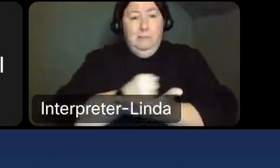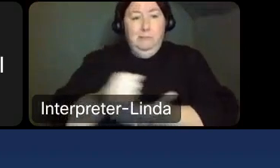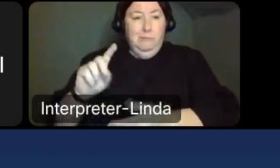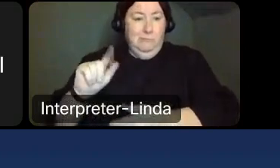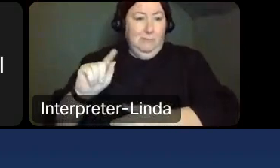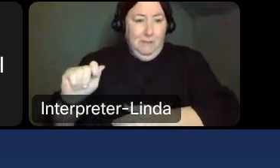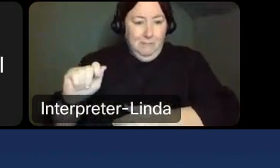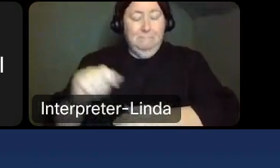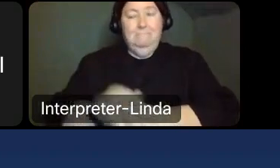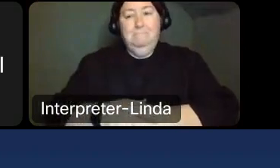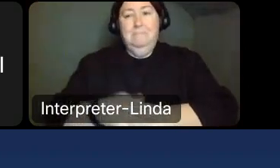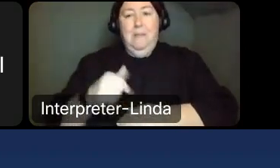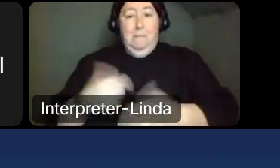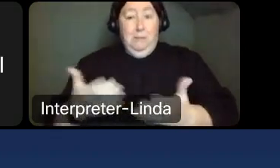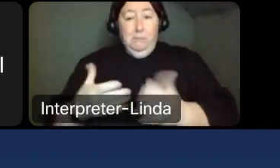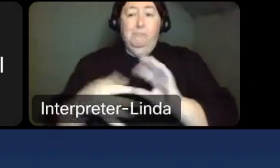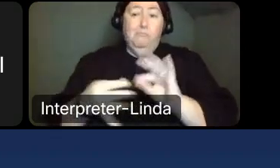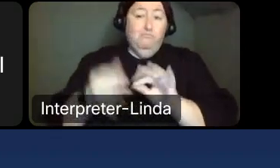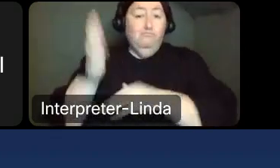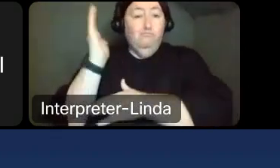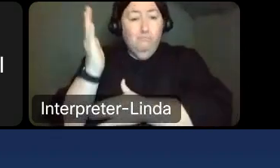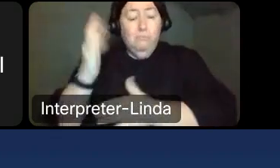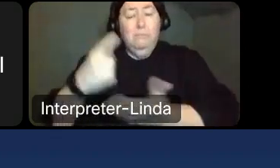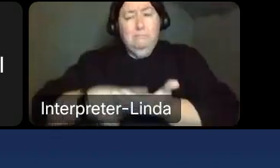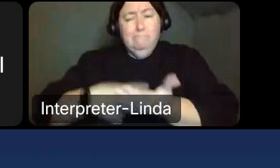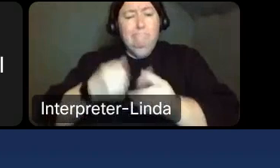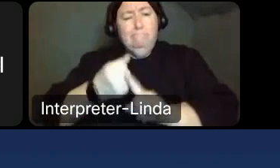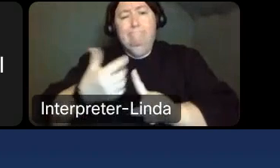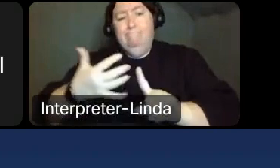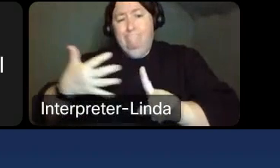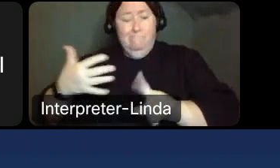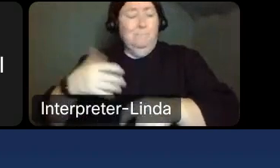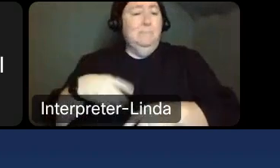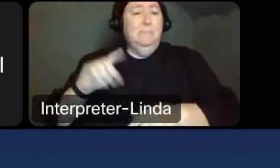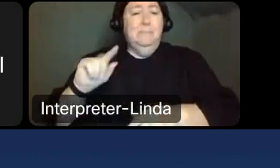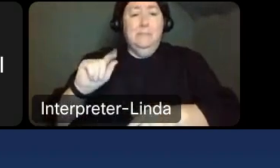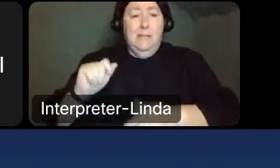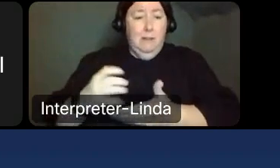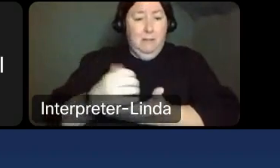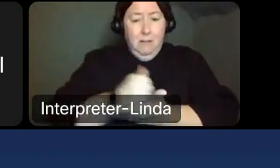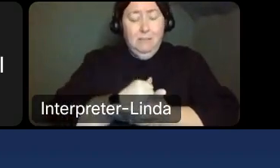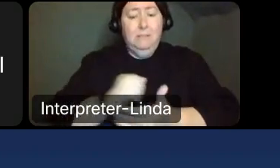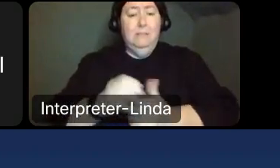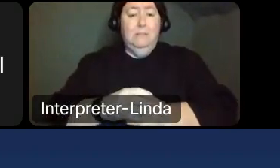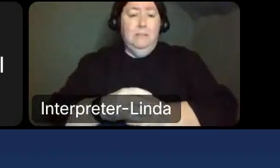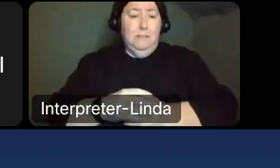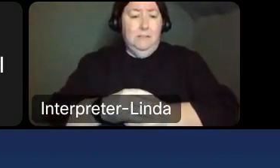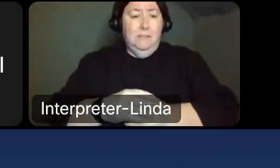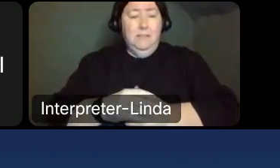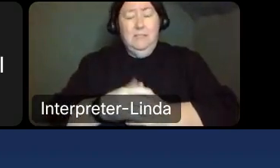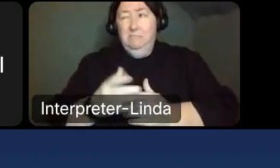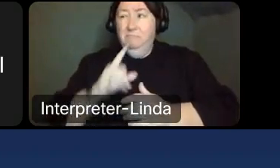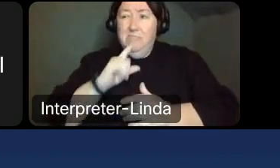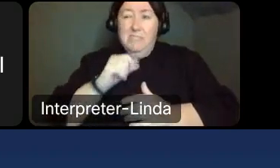so I'm here today to talk about the data collection, um, the minimal amount of updates that we've